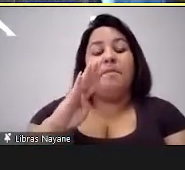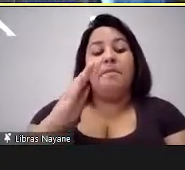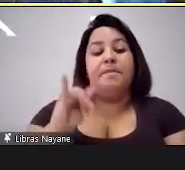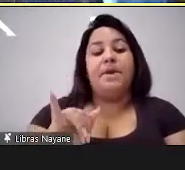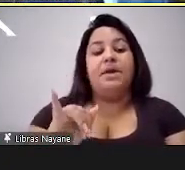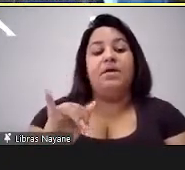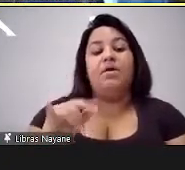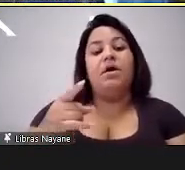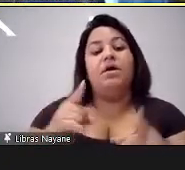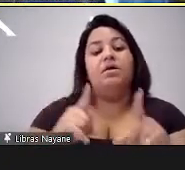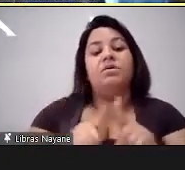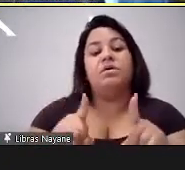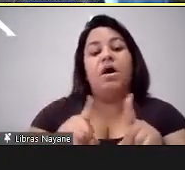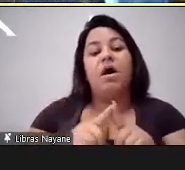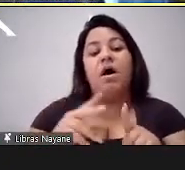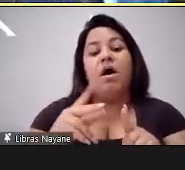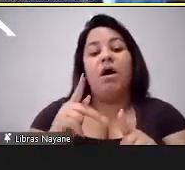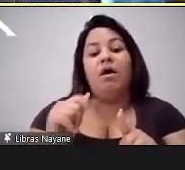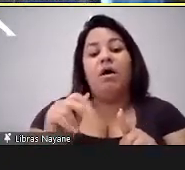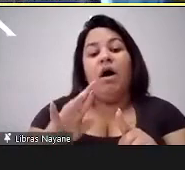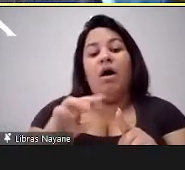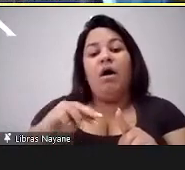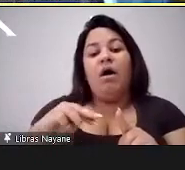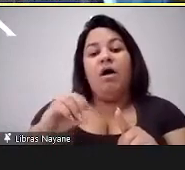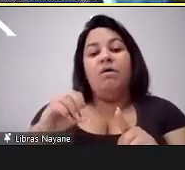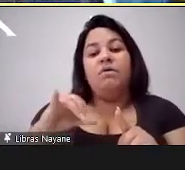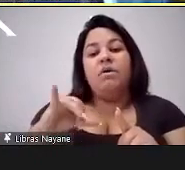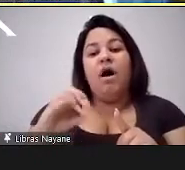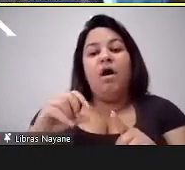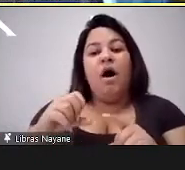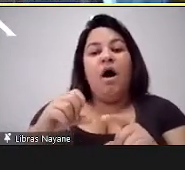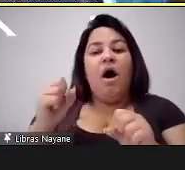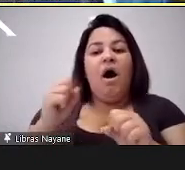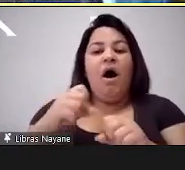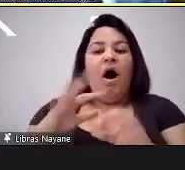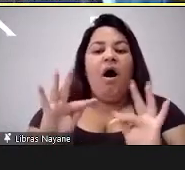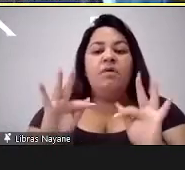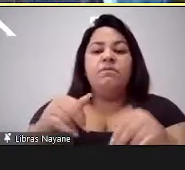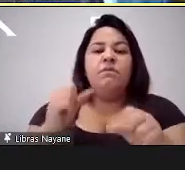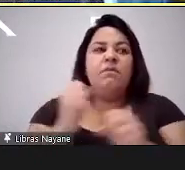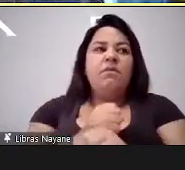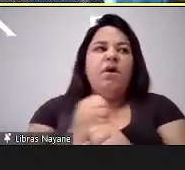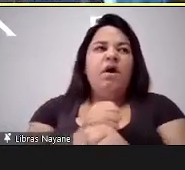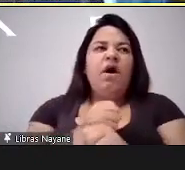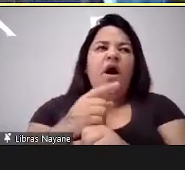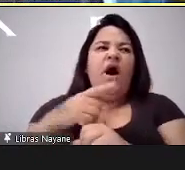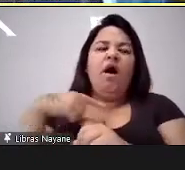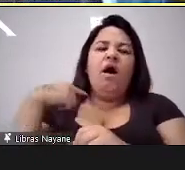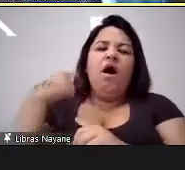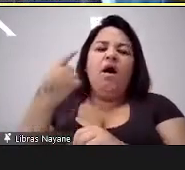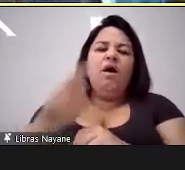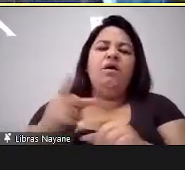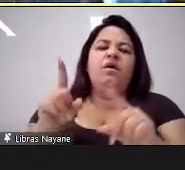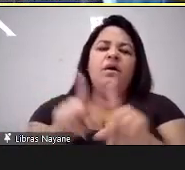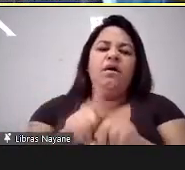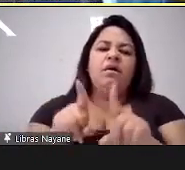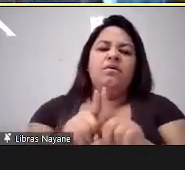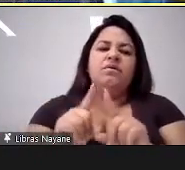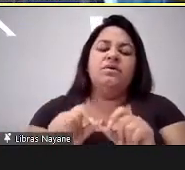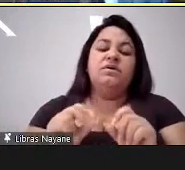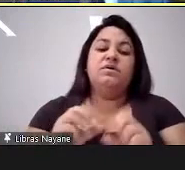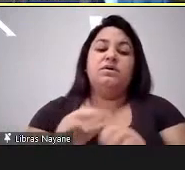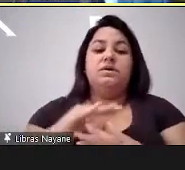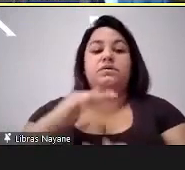8.6 billion reais in patrimony. So this is going to be accelerated at the end of the year. We're going to see this more and